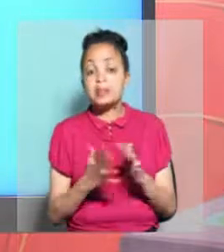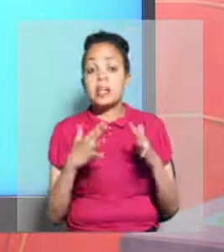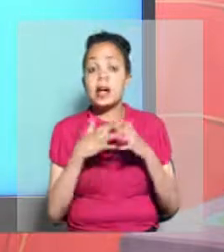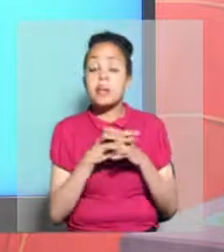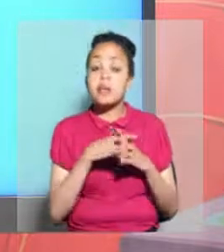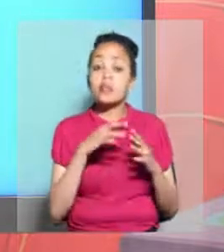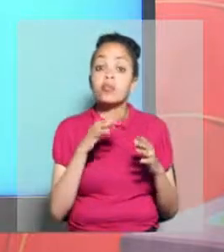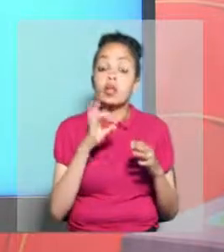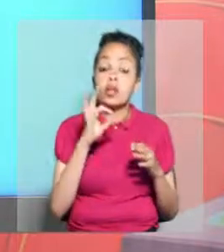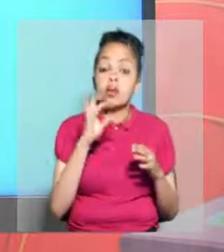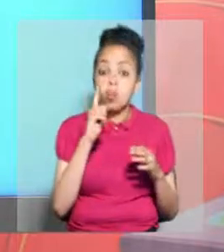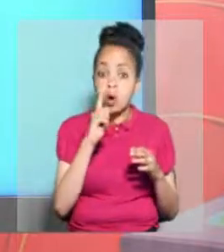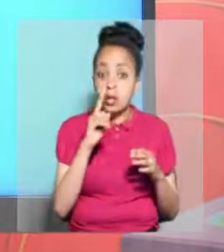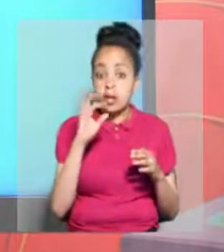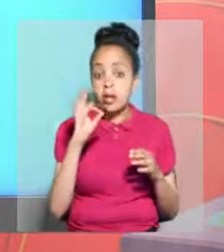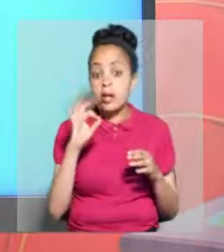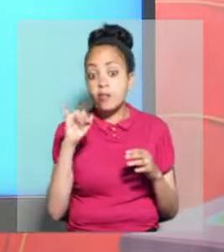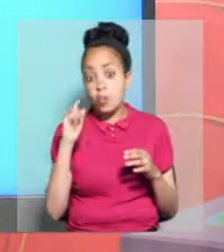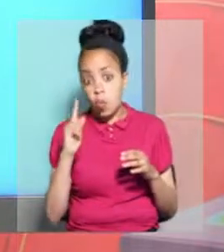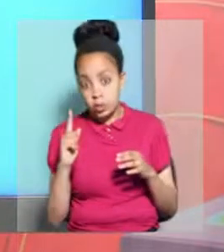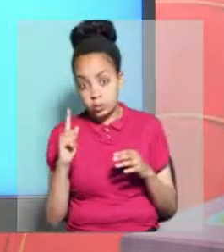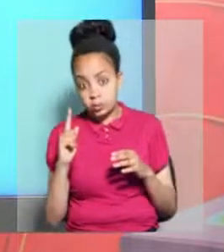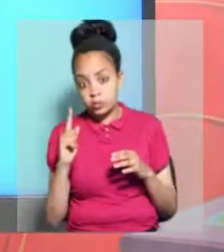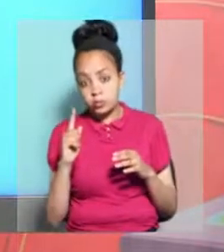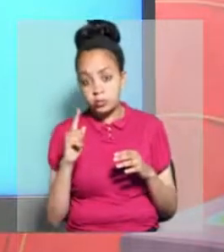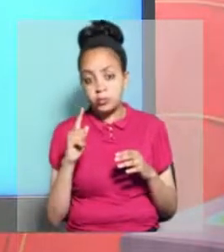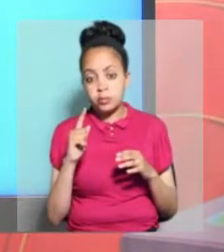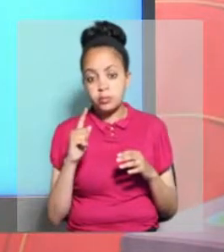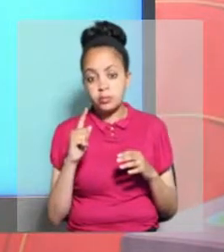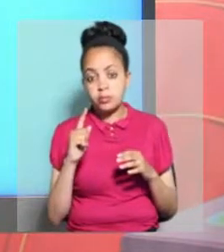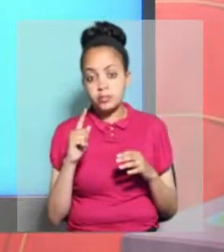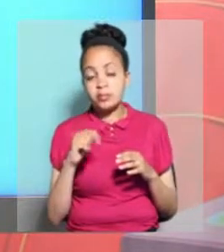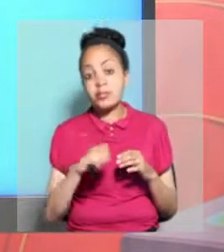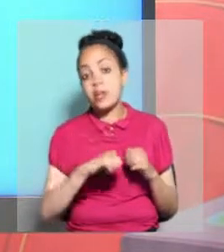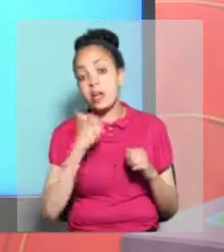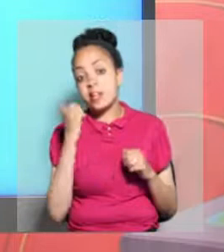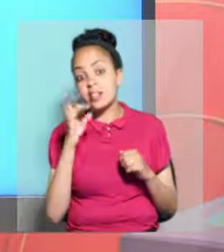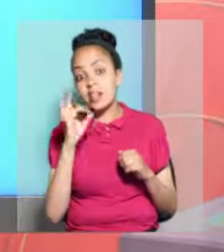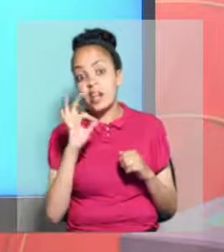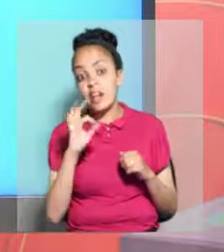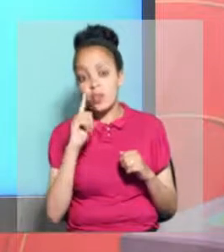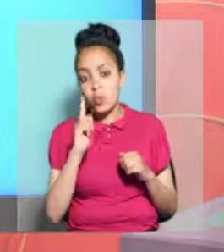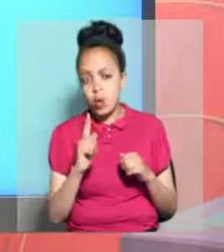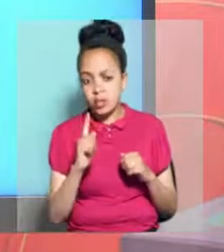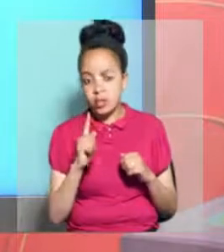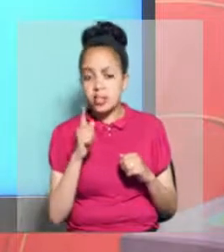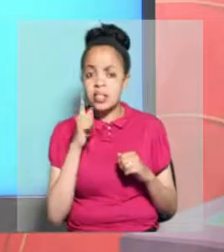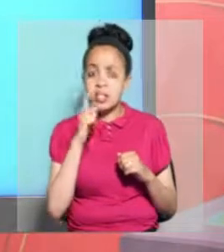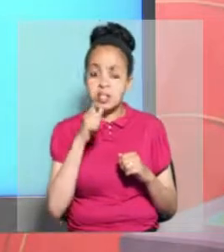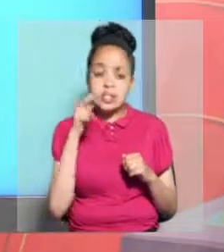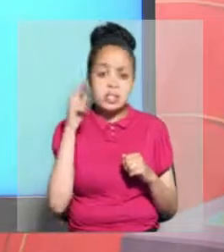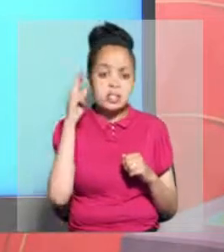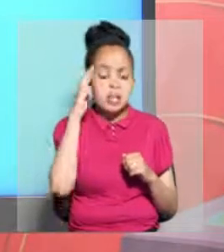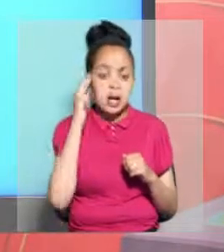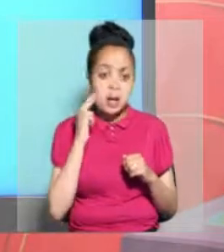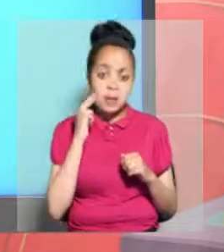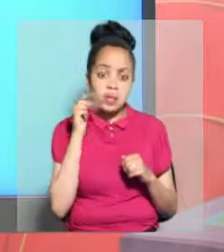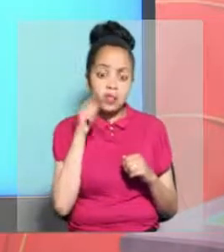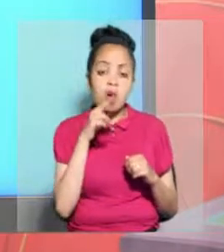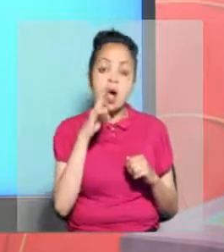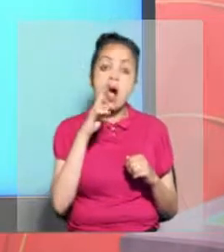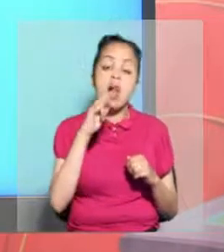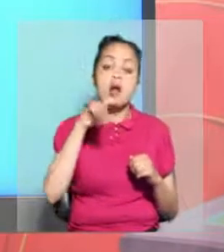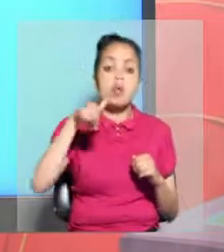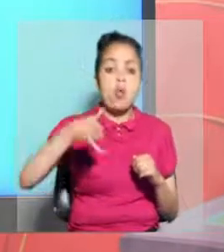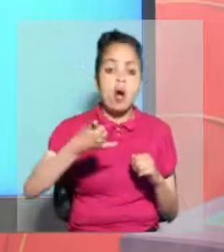F2 generation, one F1. This one is F1. This one is another F1. The gamete for this one is